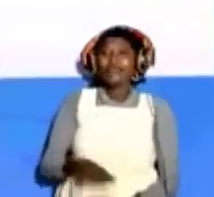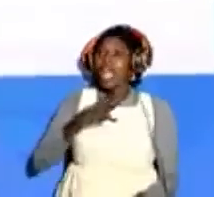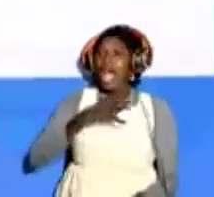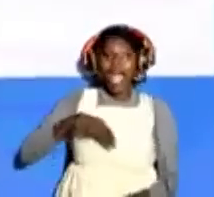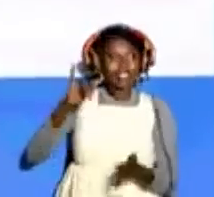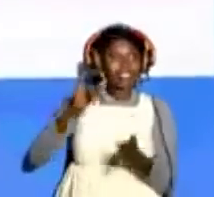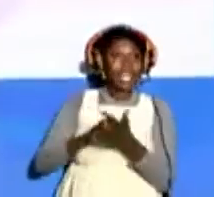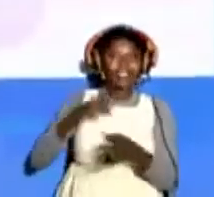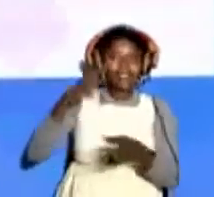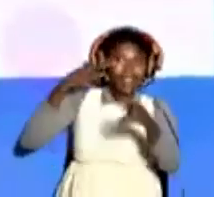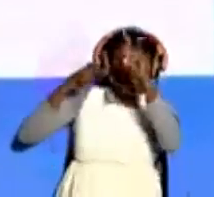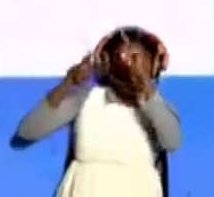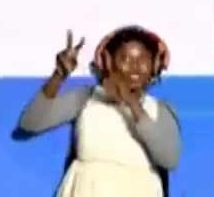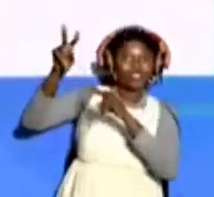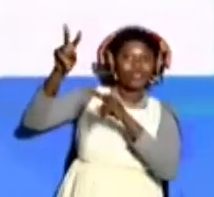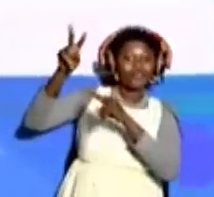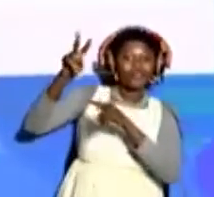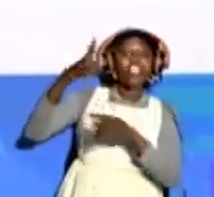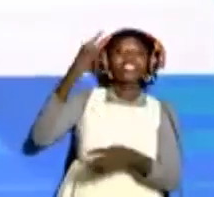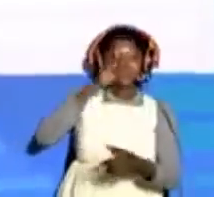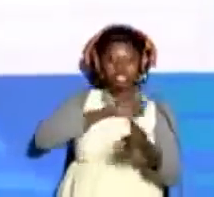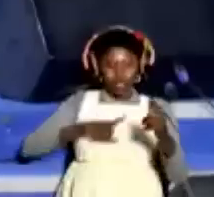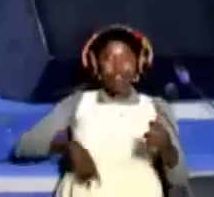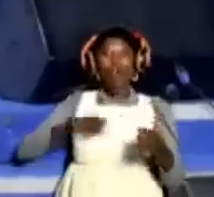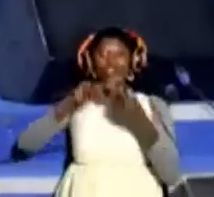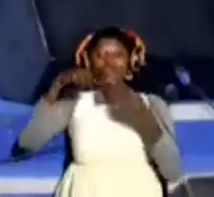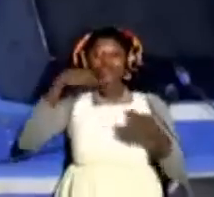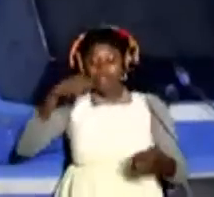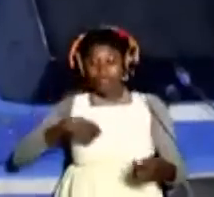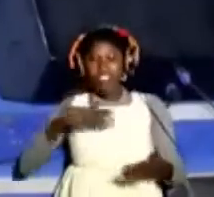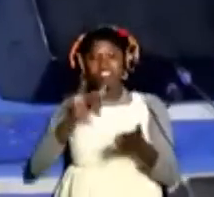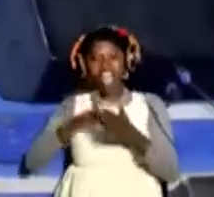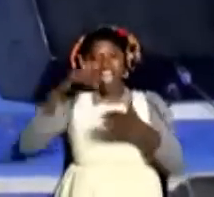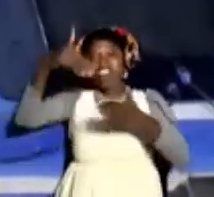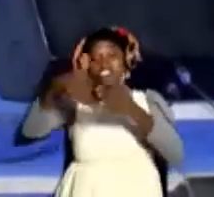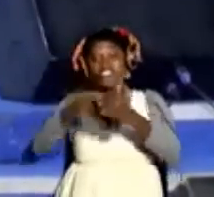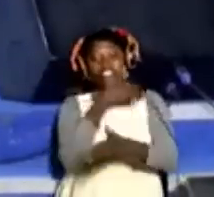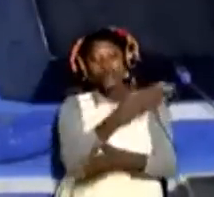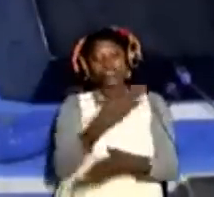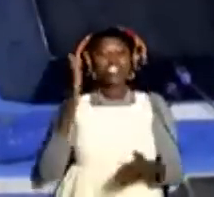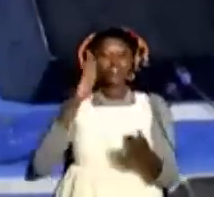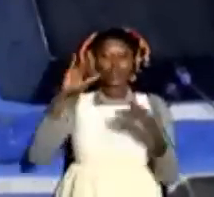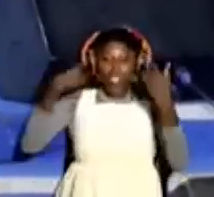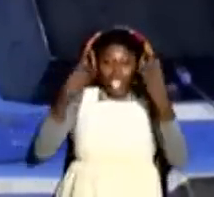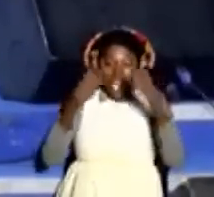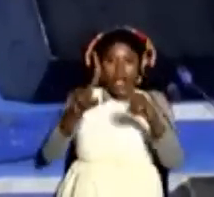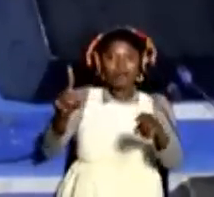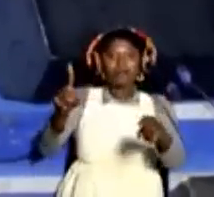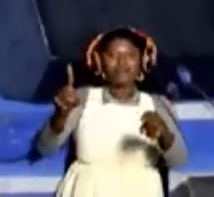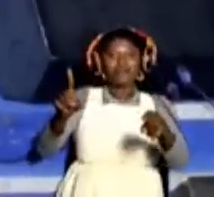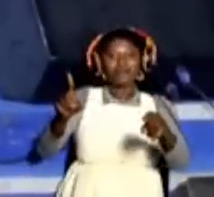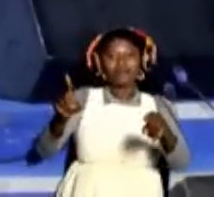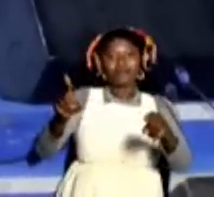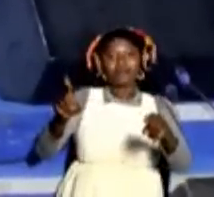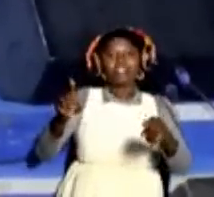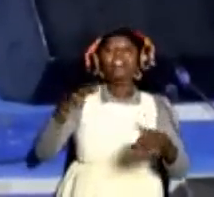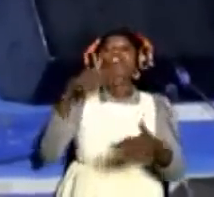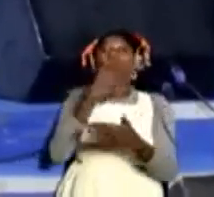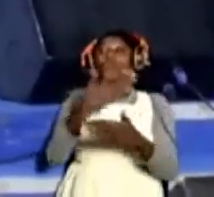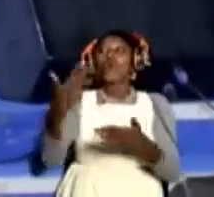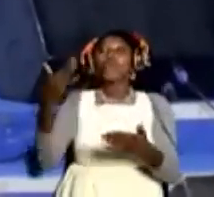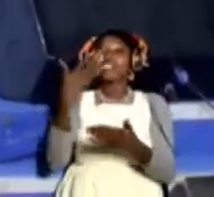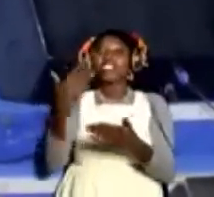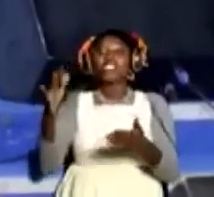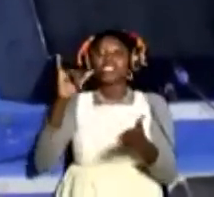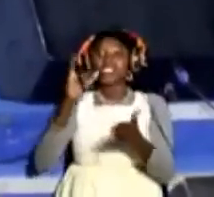And in that revelation, the Lord had told me that some new things is going to begin to happen. Some